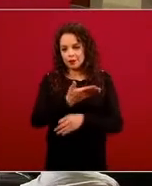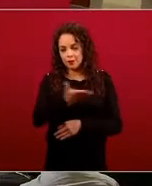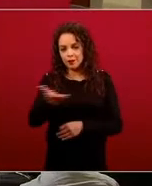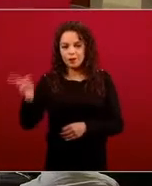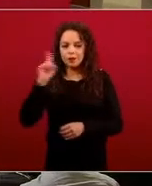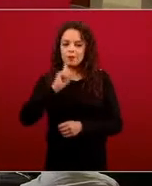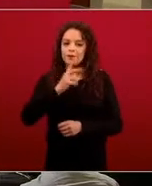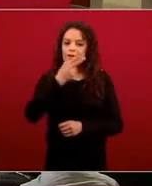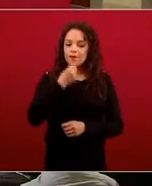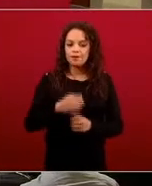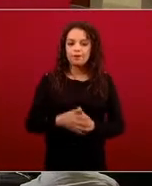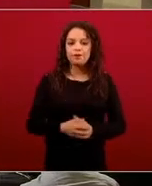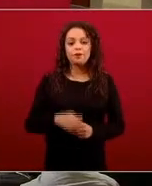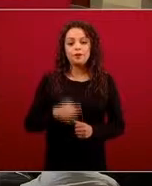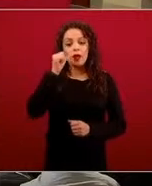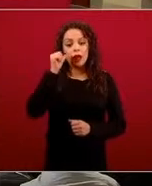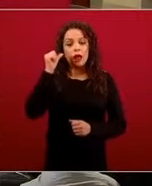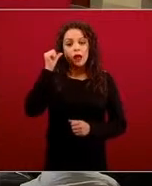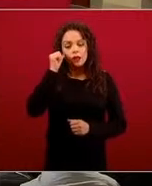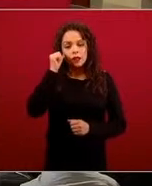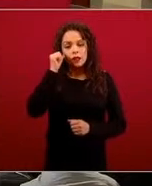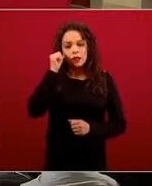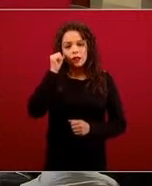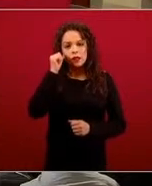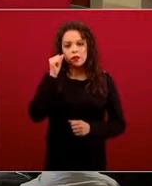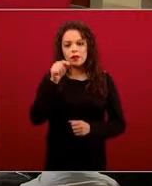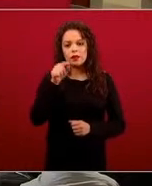Ayer comentaba uno de los